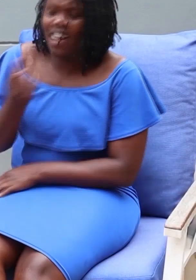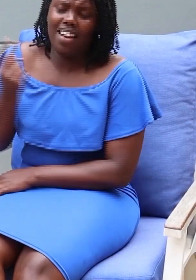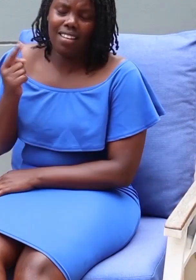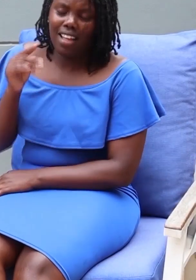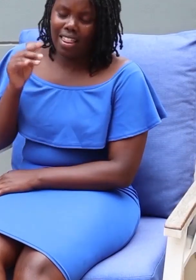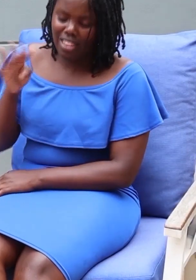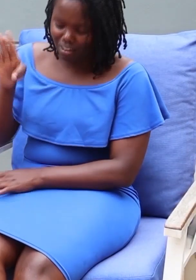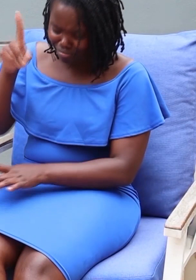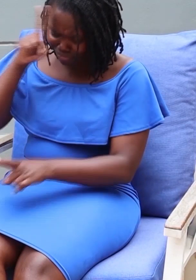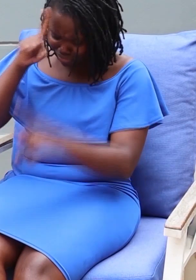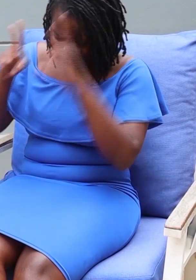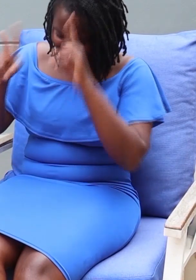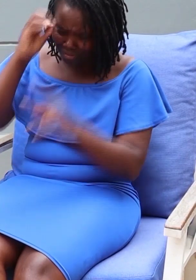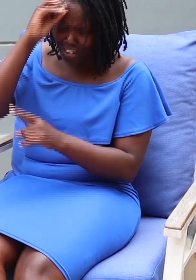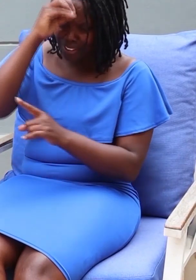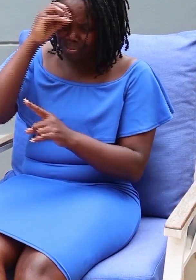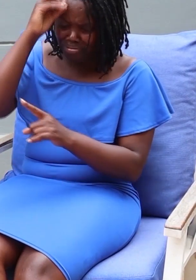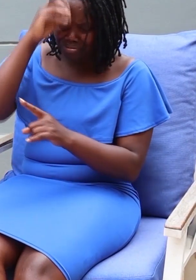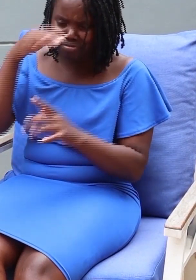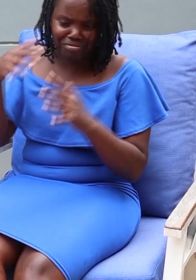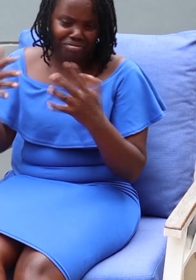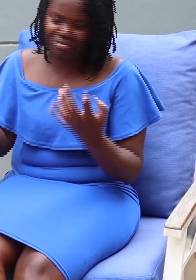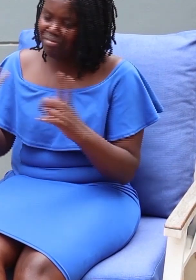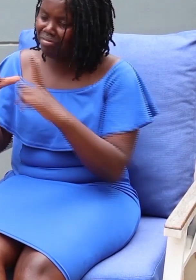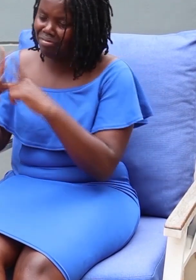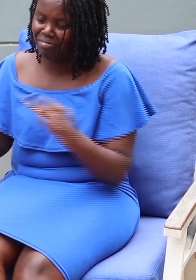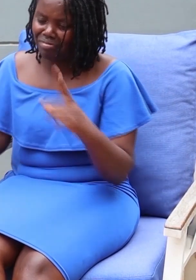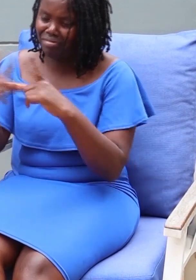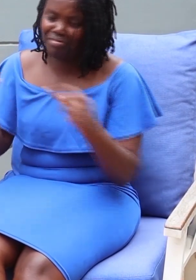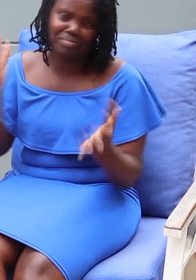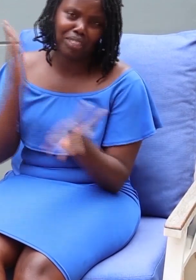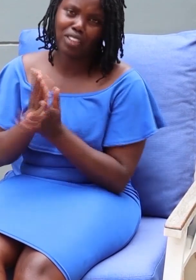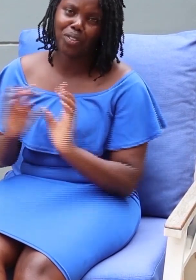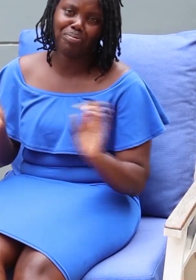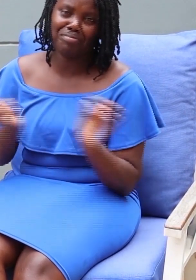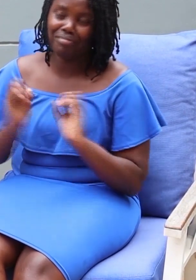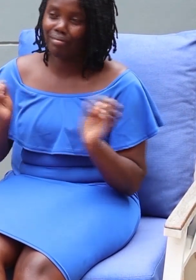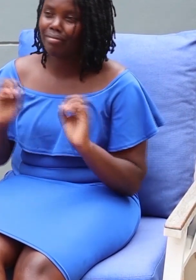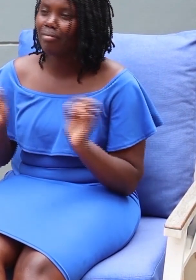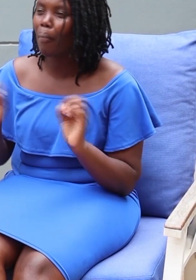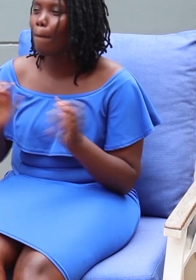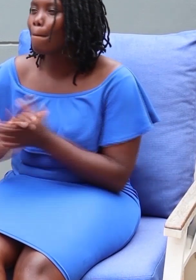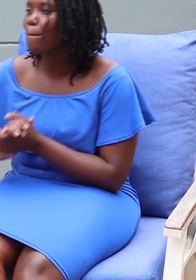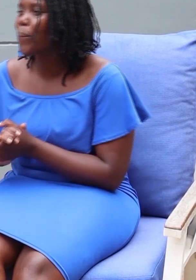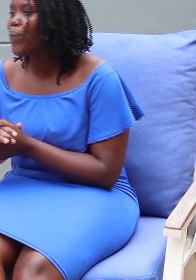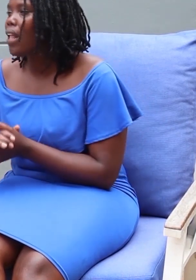Just those are the stereotypes and opinions, but they are not